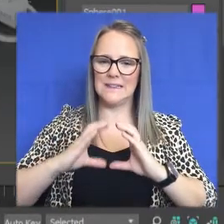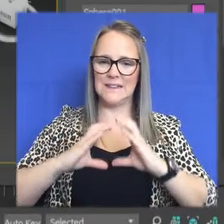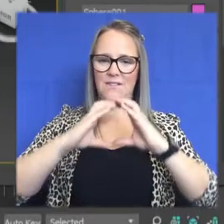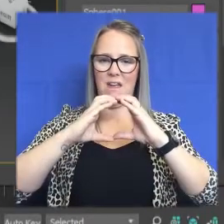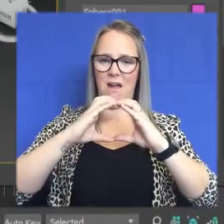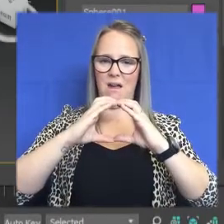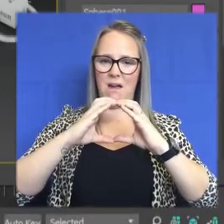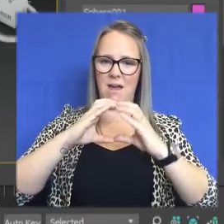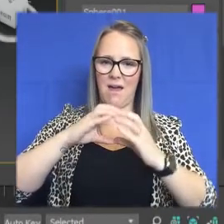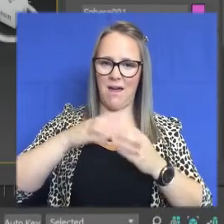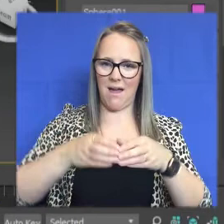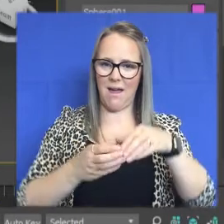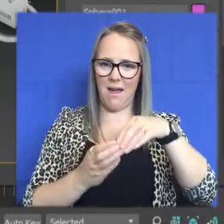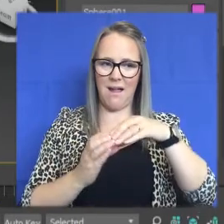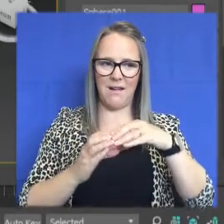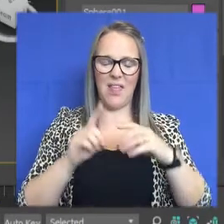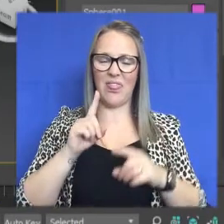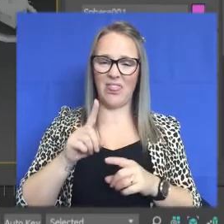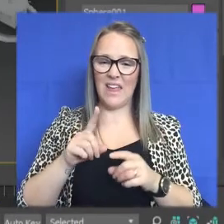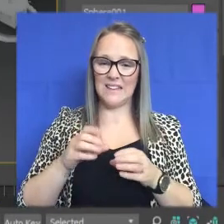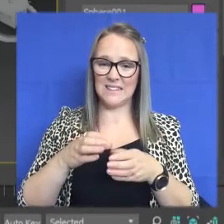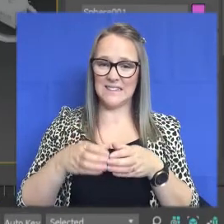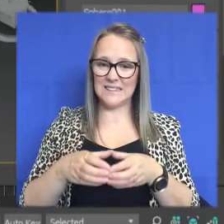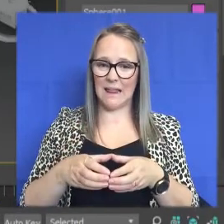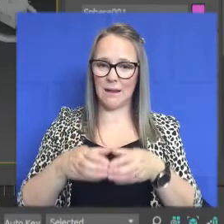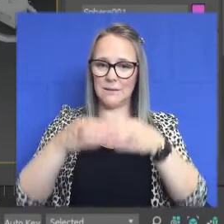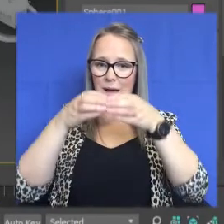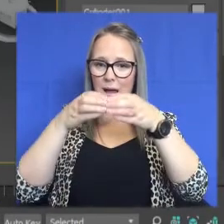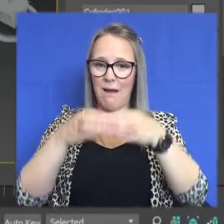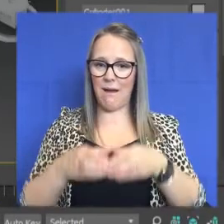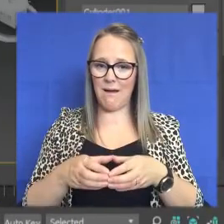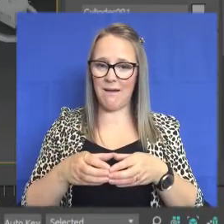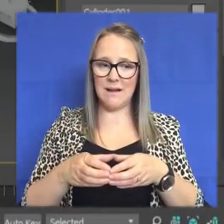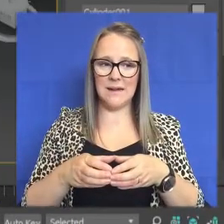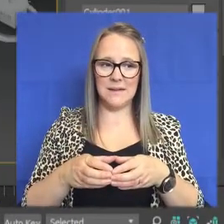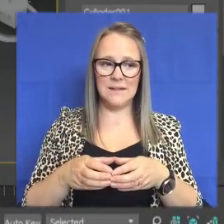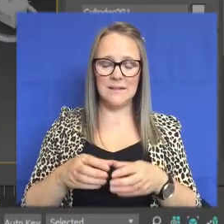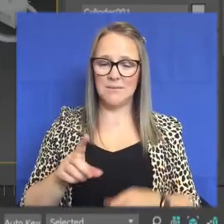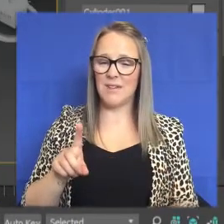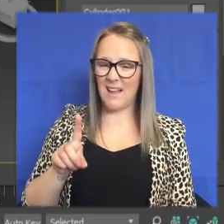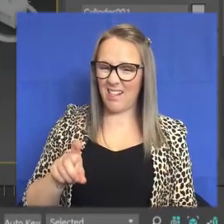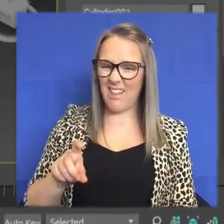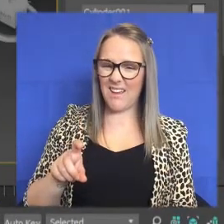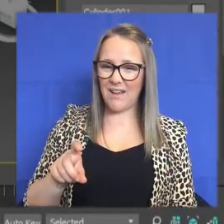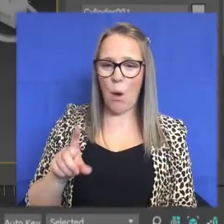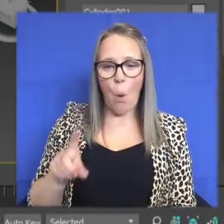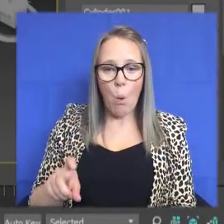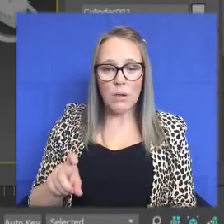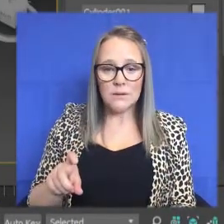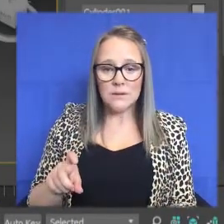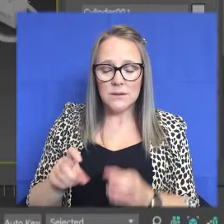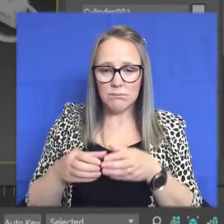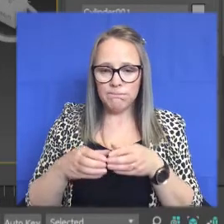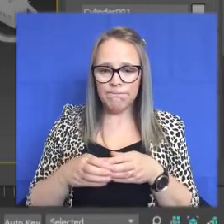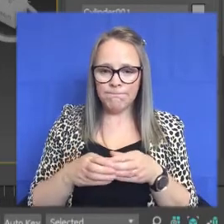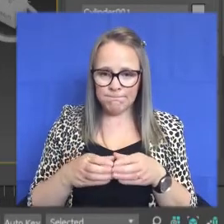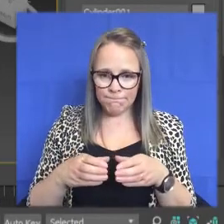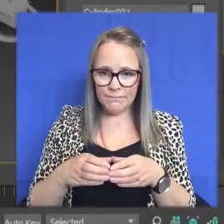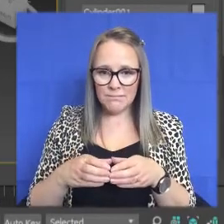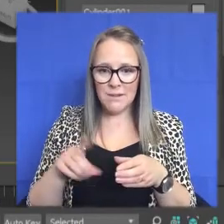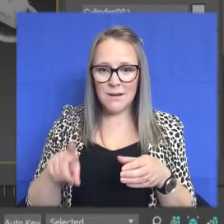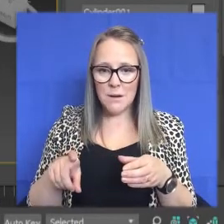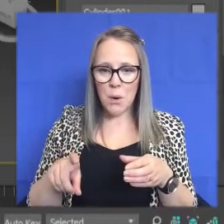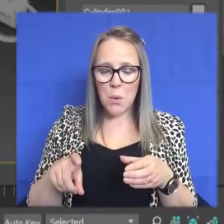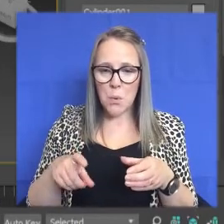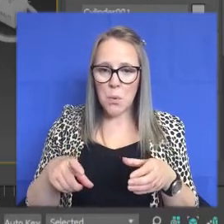created your sphere, left click on cylinder, left click and hold to create the base,